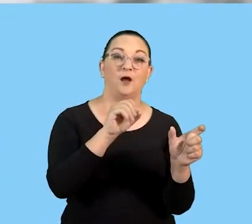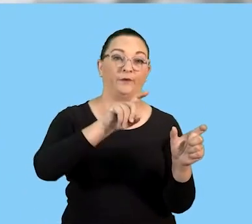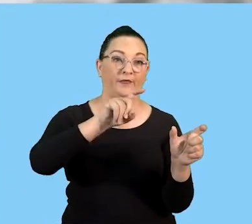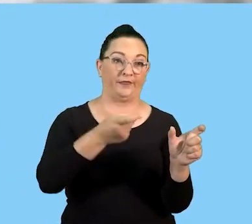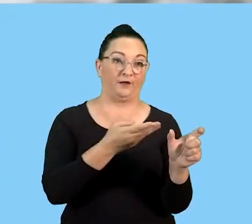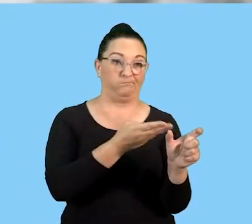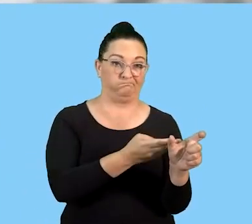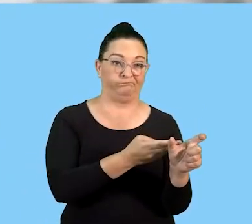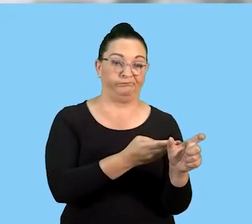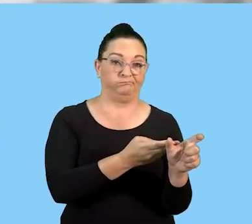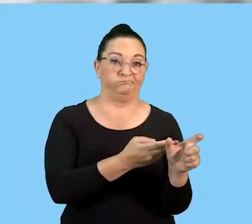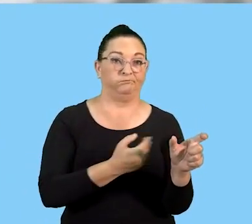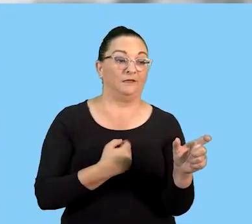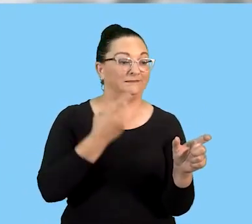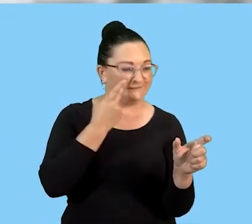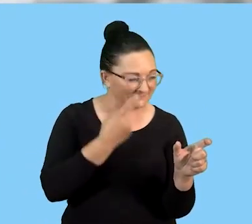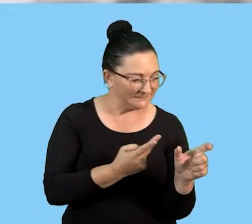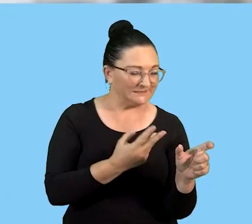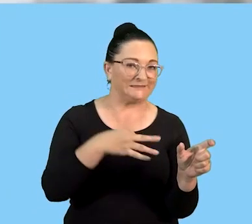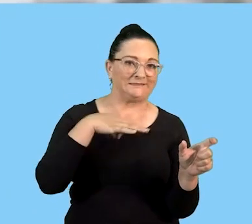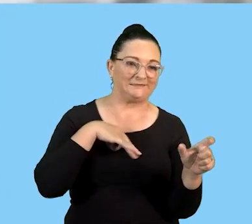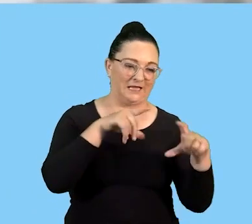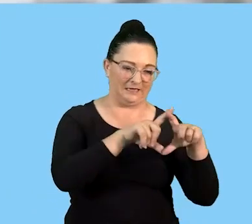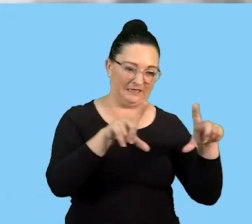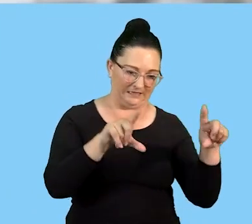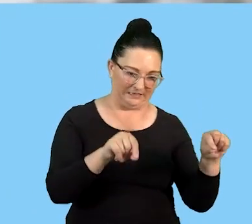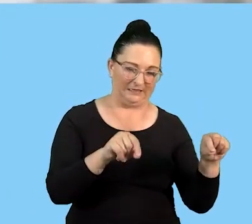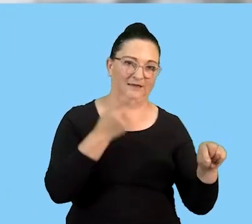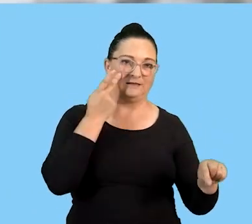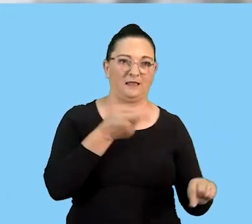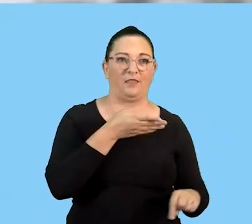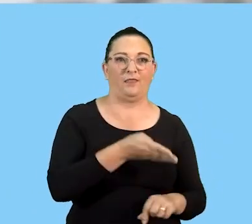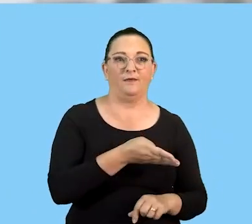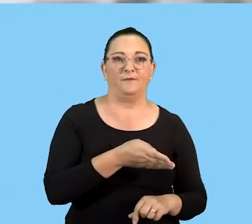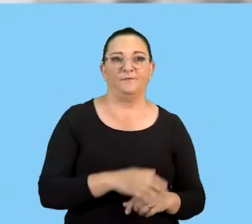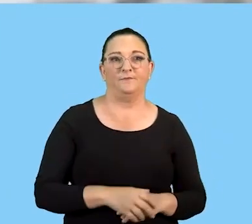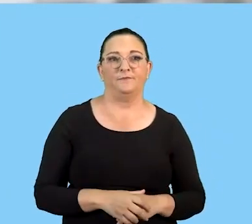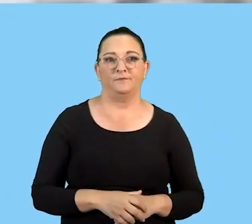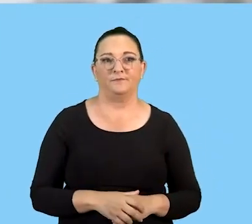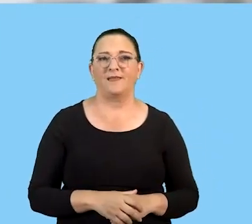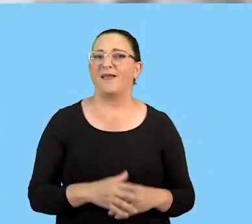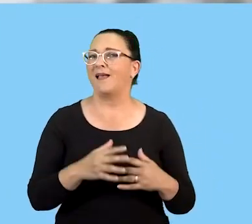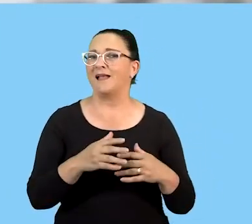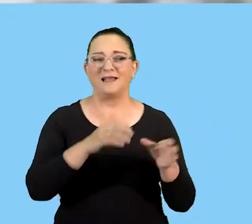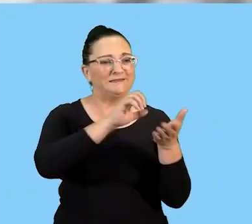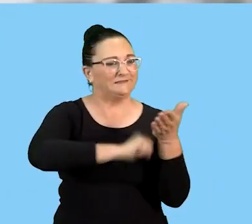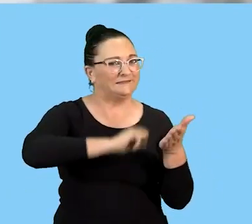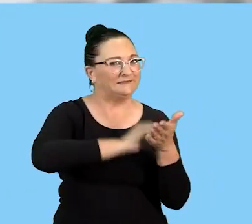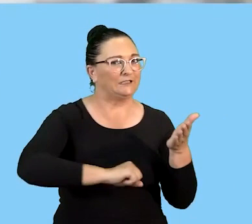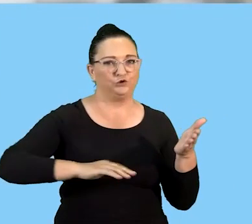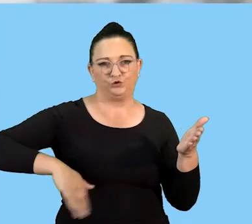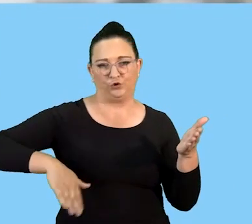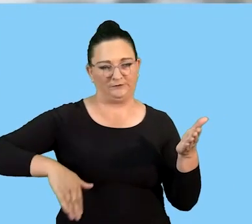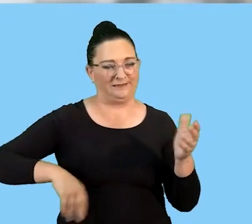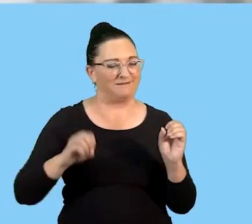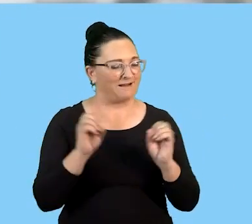that this is the 100,000 that I will see on my salary advice or on my payslip before any other